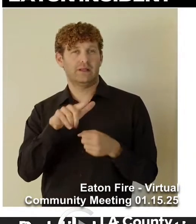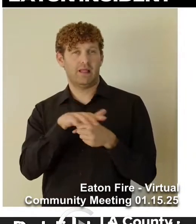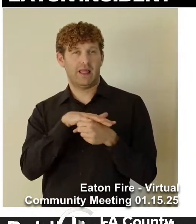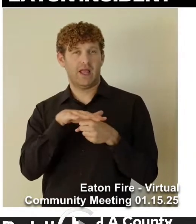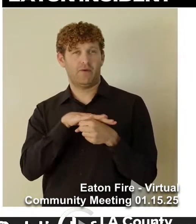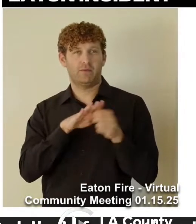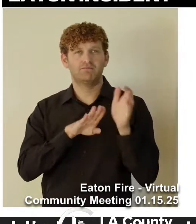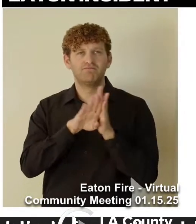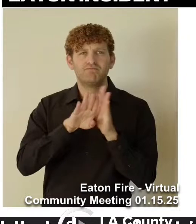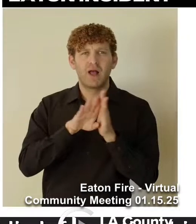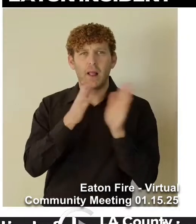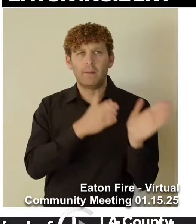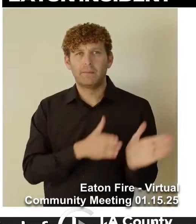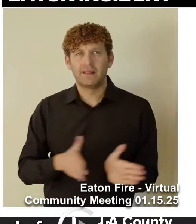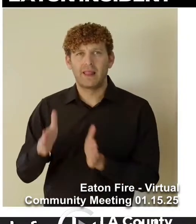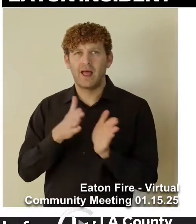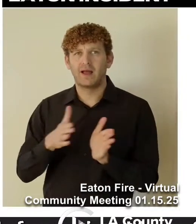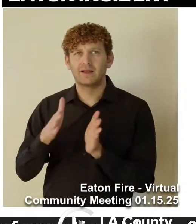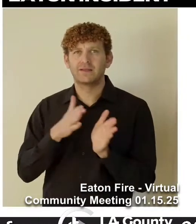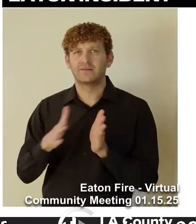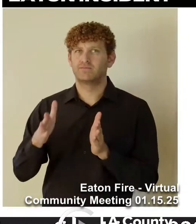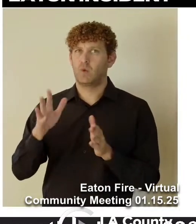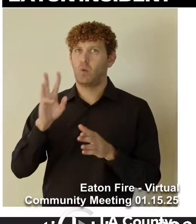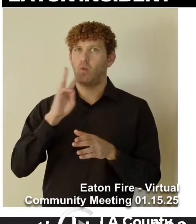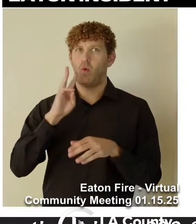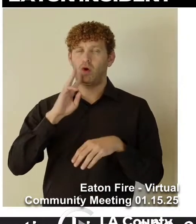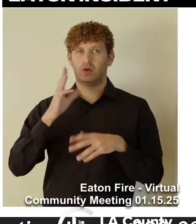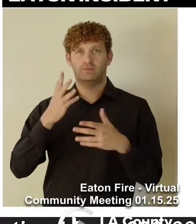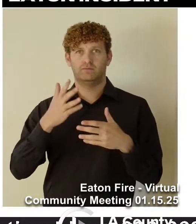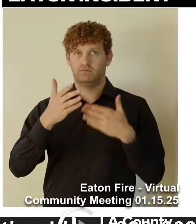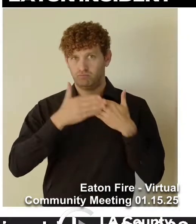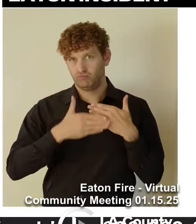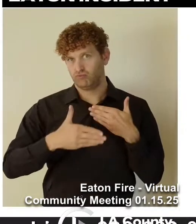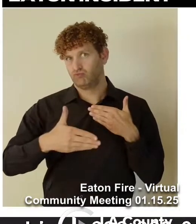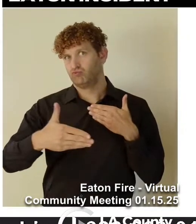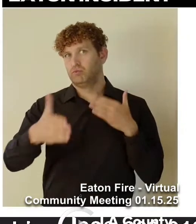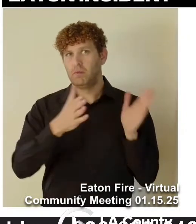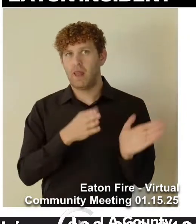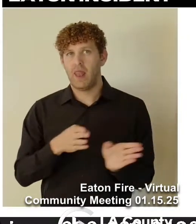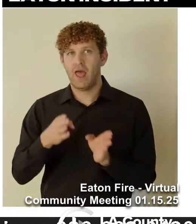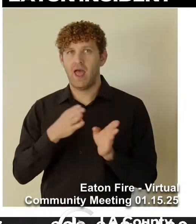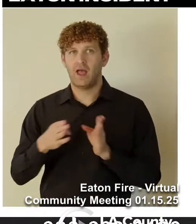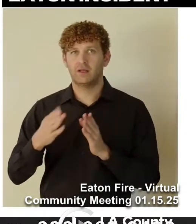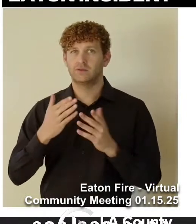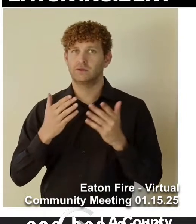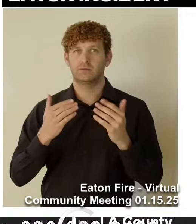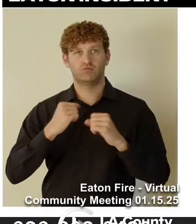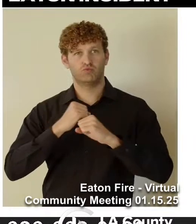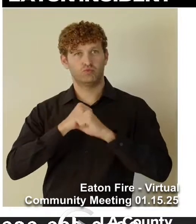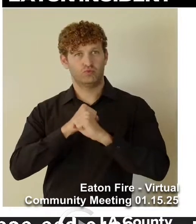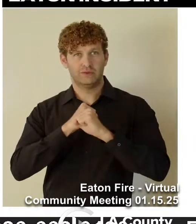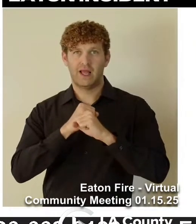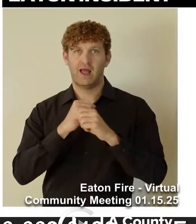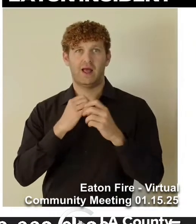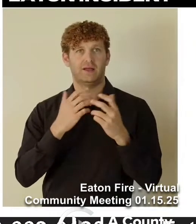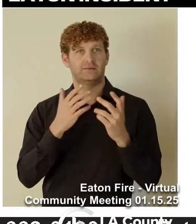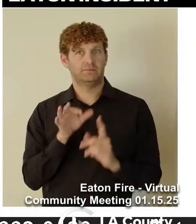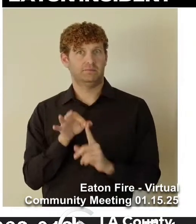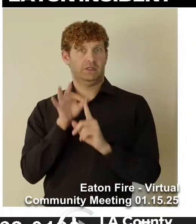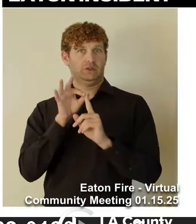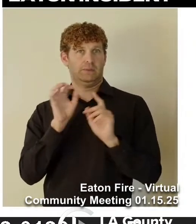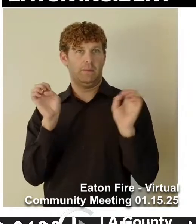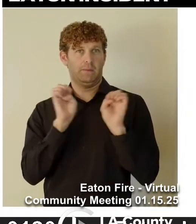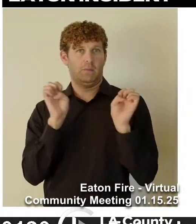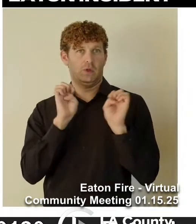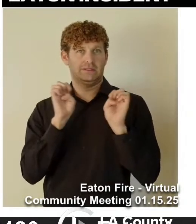plans for long-term improvements to make our water systems more resilient to emergencies and other challenges to our water suppliers.